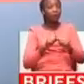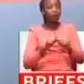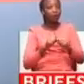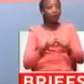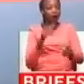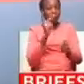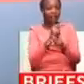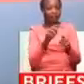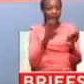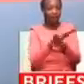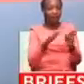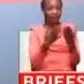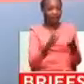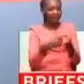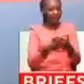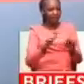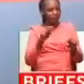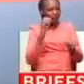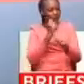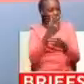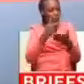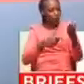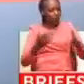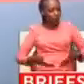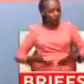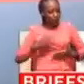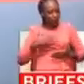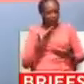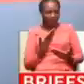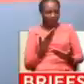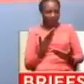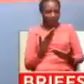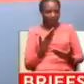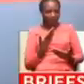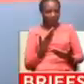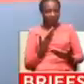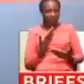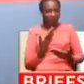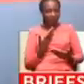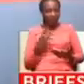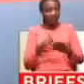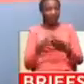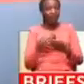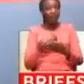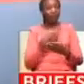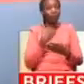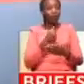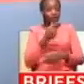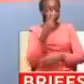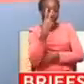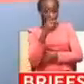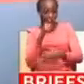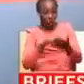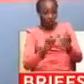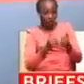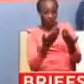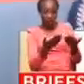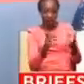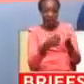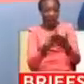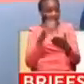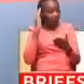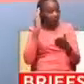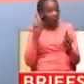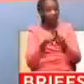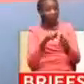can, imagine what they can do to your body. You know what I mean? So let me just cooperate and get through with it and do whatever they ask and get